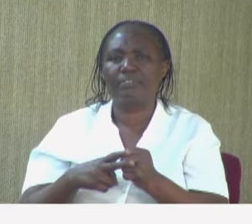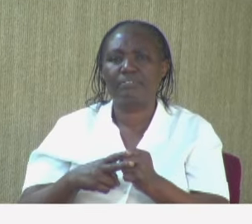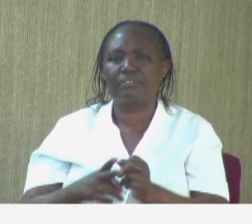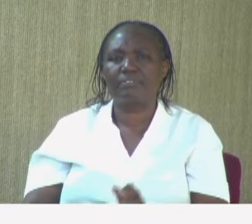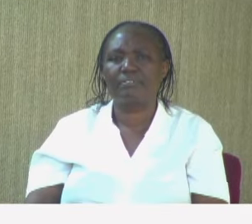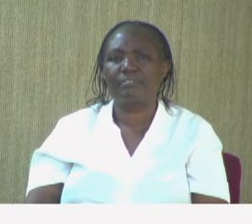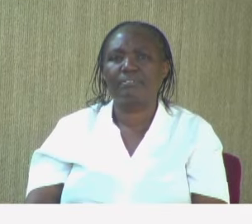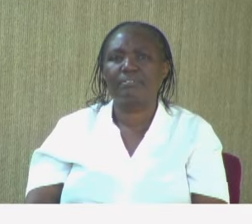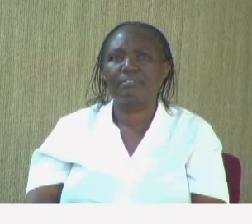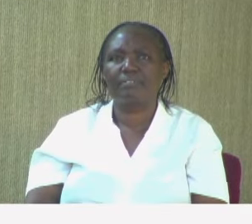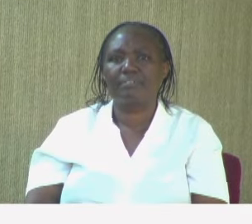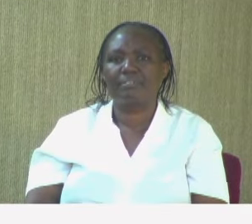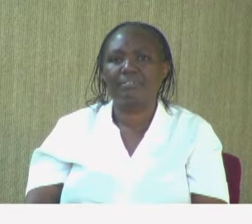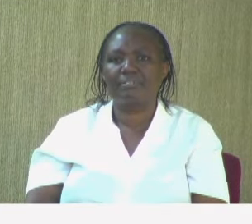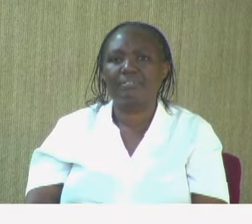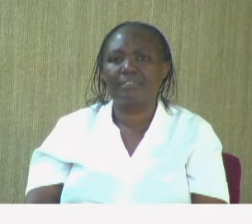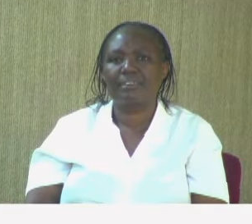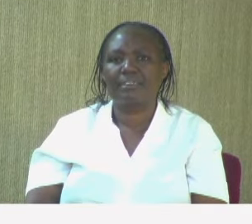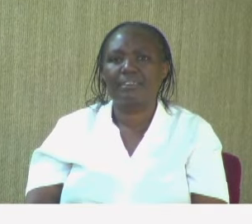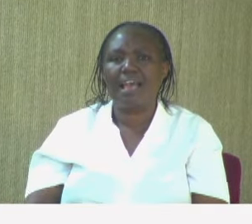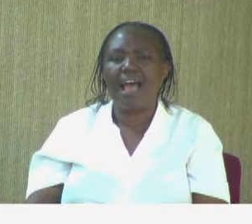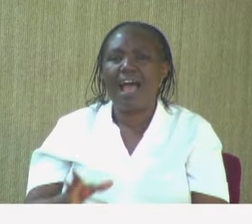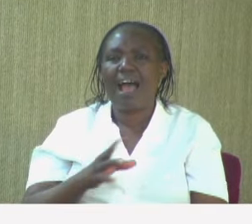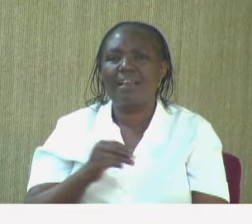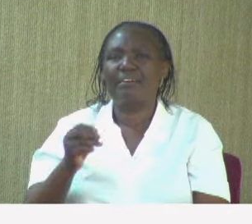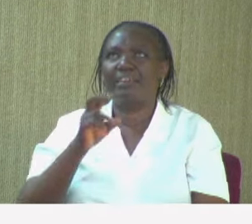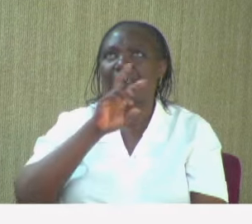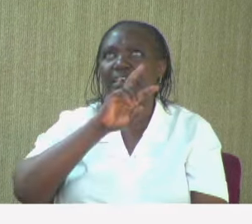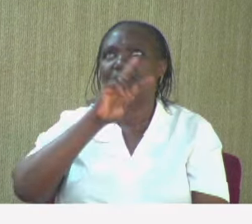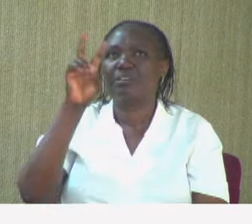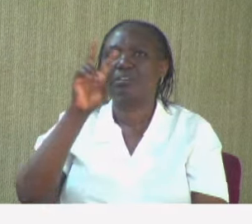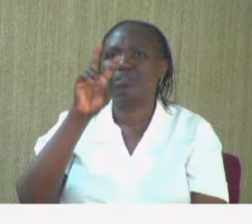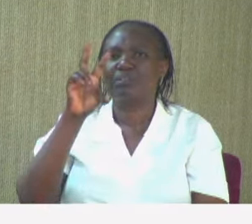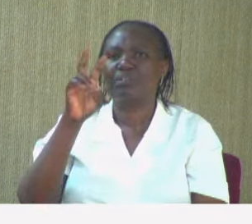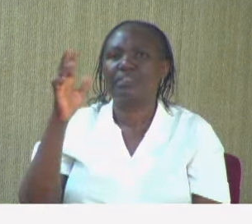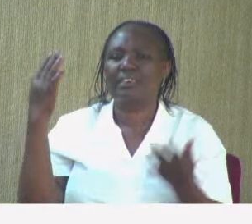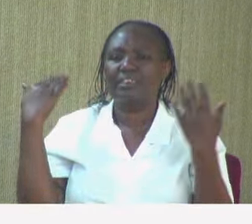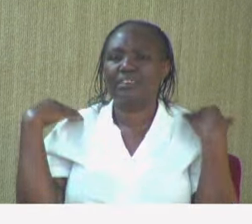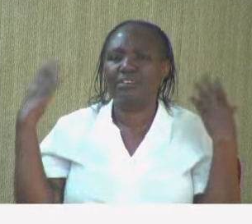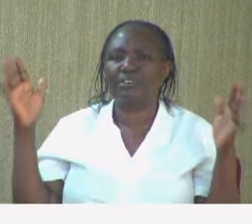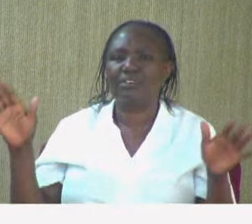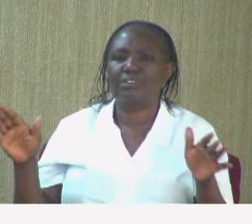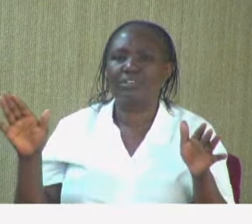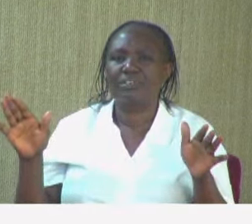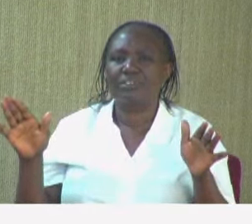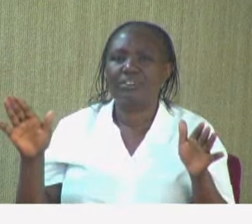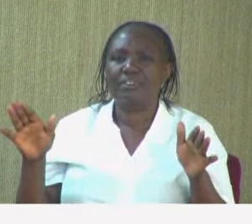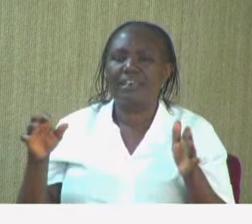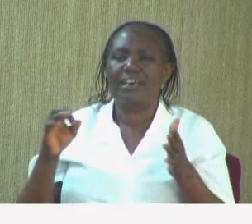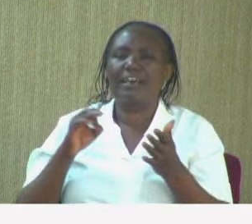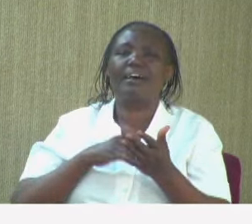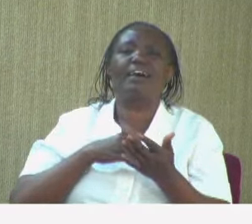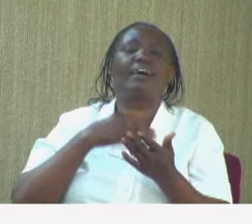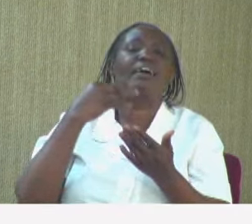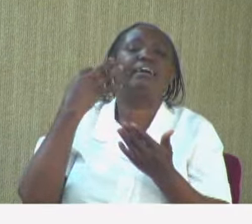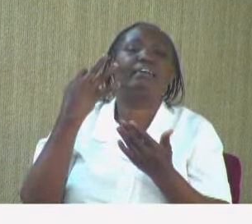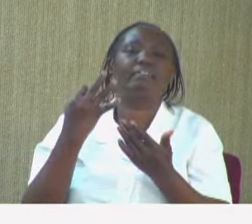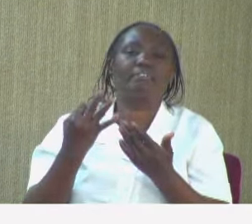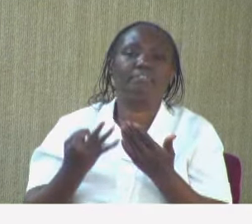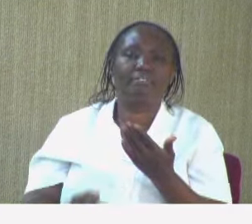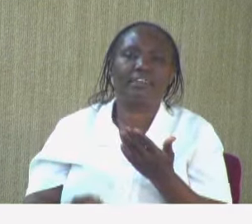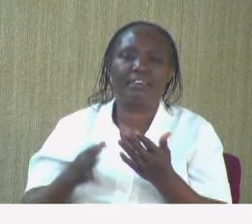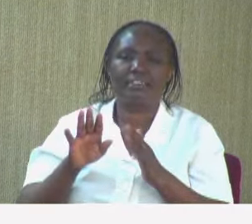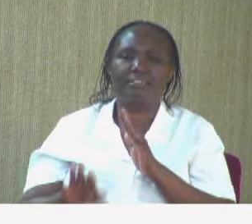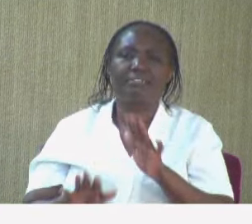1, verse 17. And when I saw him, when he saw the angel, it says, I fell at his